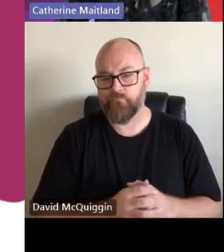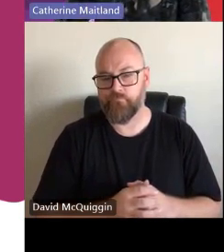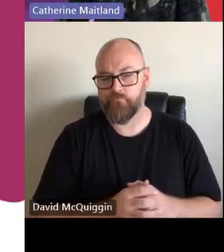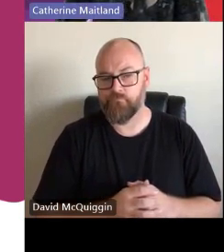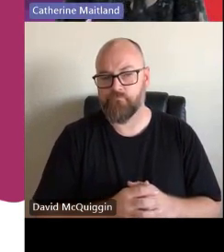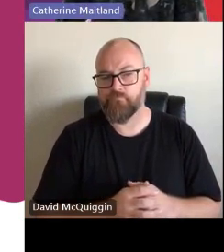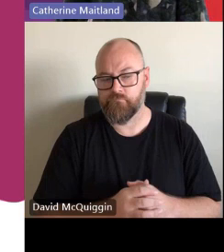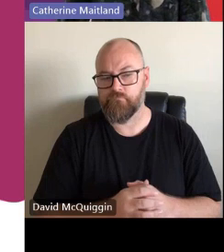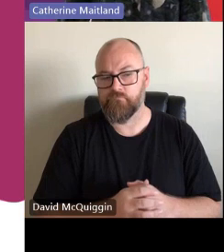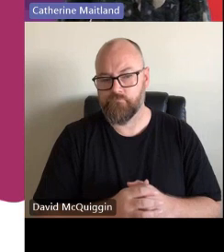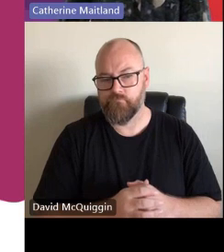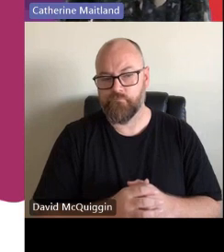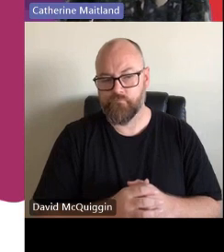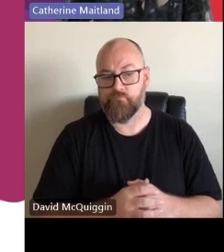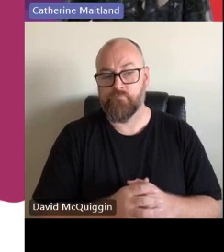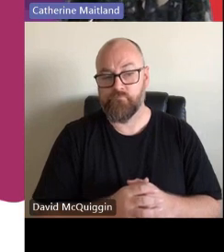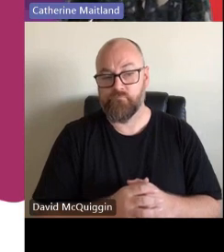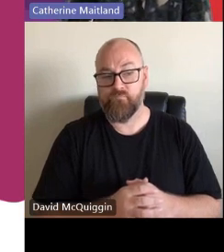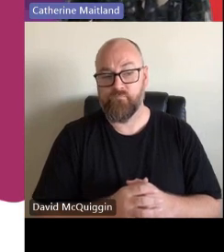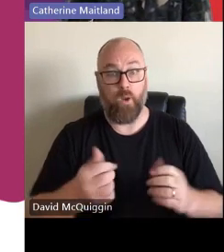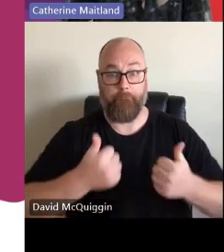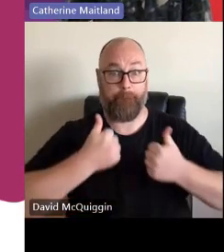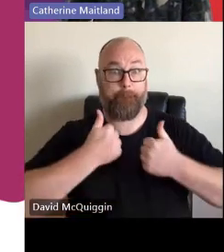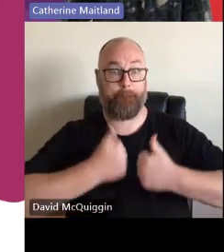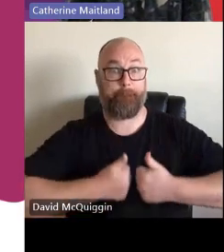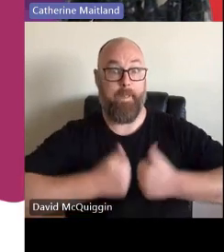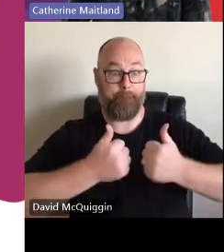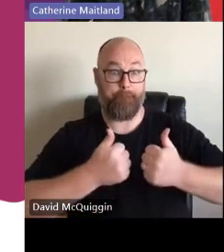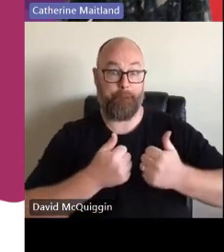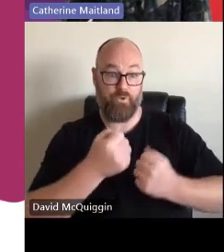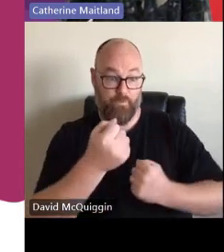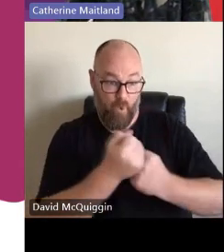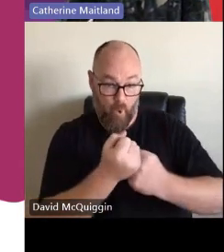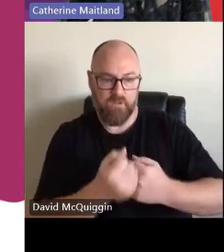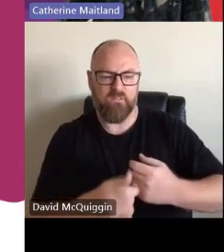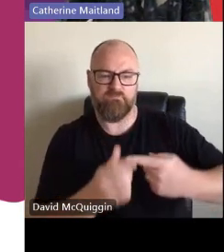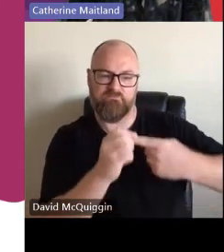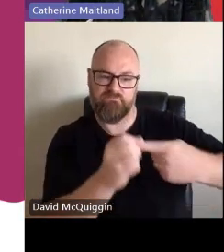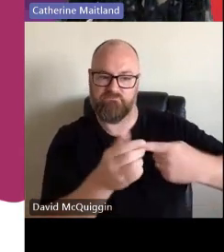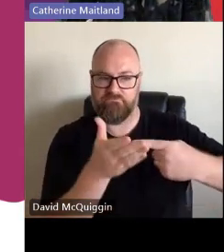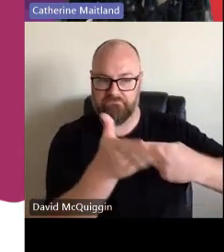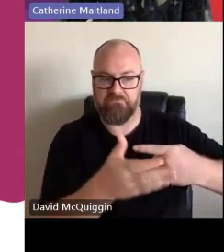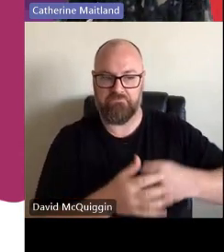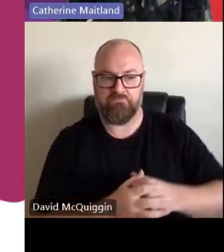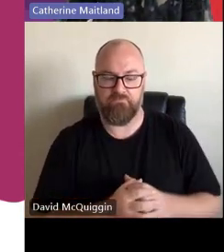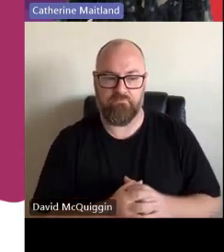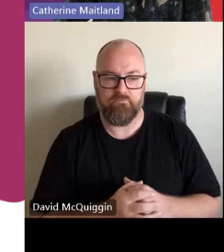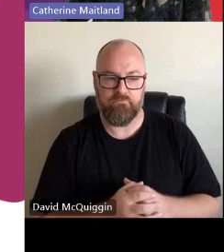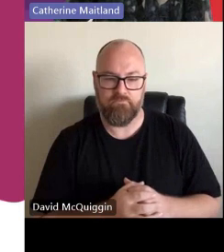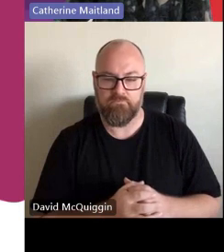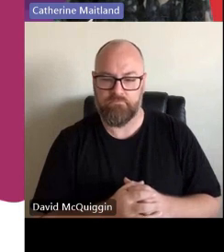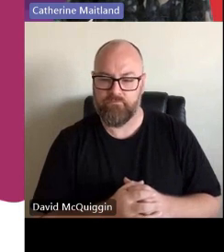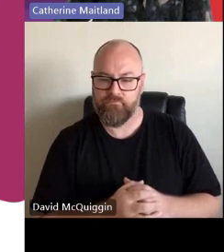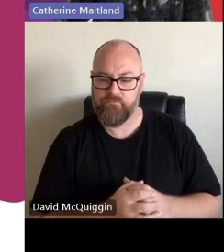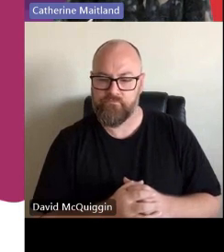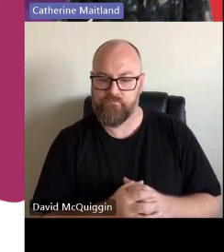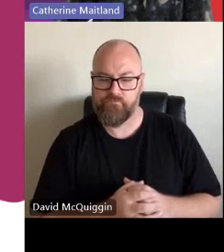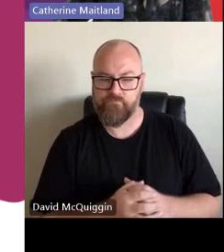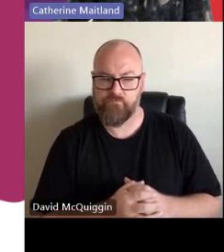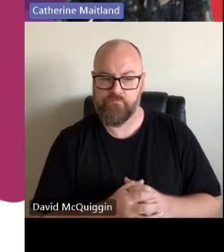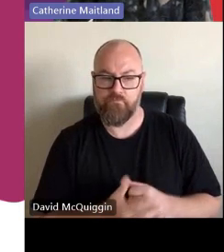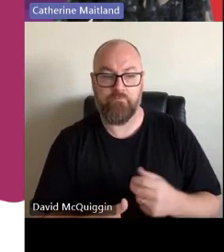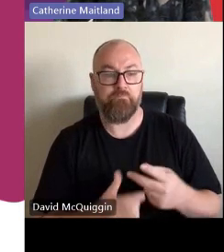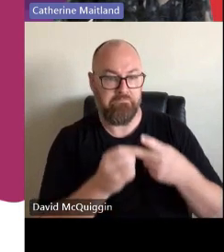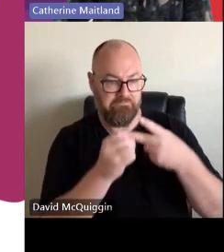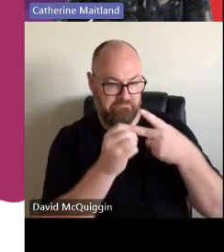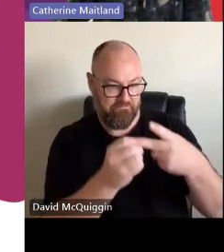the impacts of good support are improved physical, mental, and emotional health. People feel they can be their